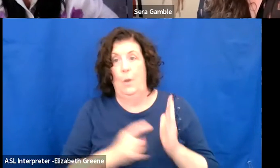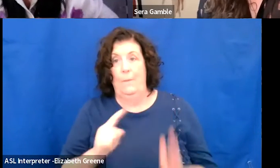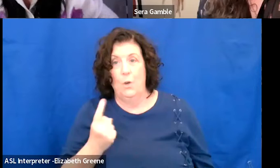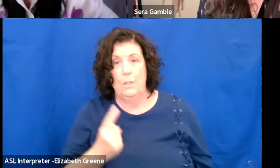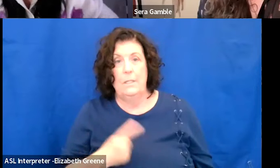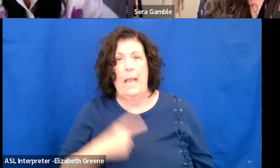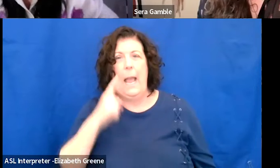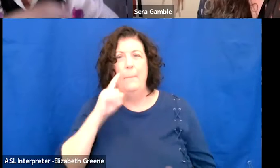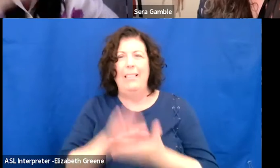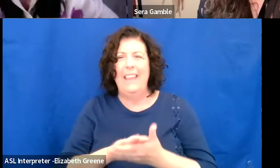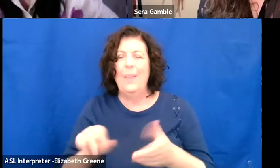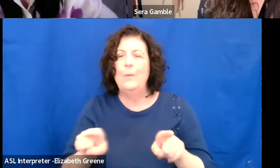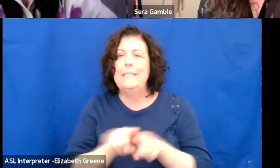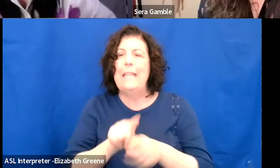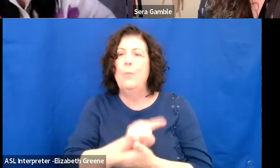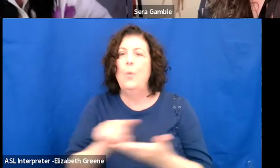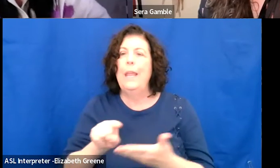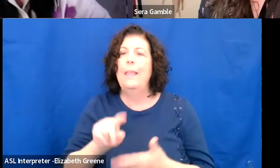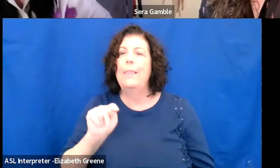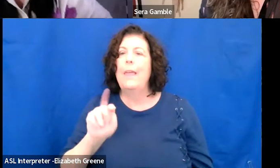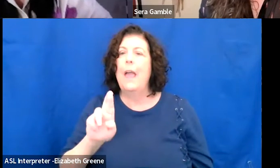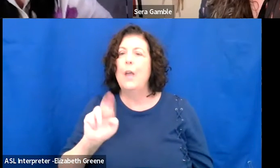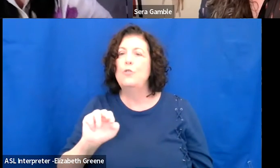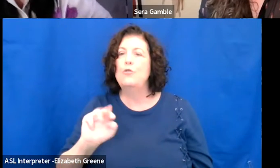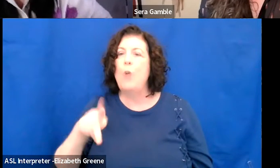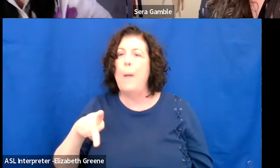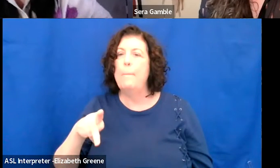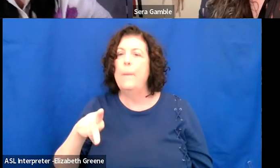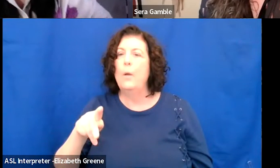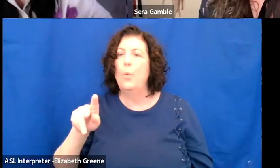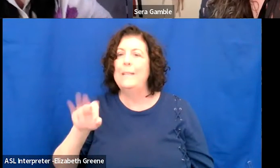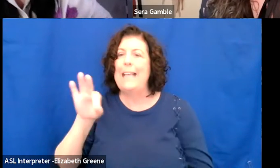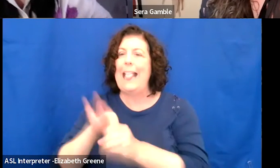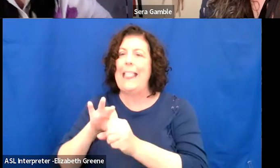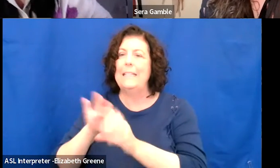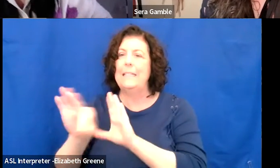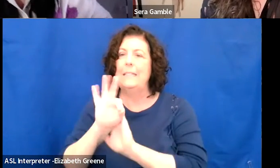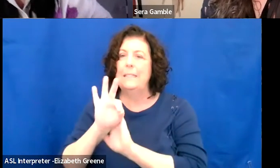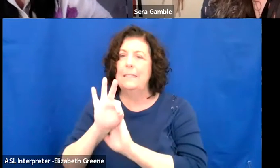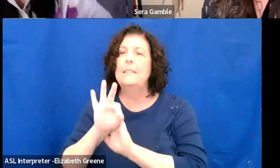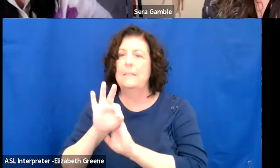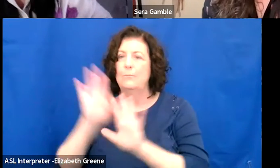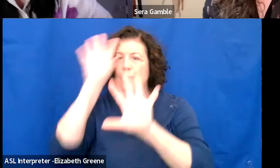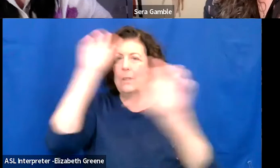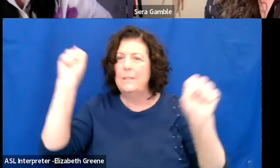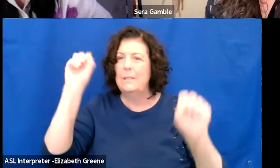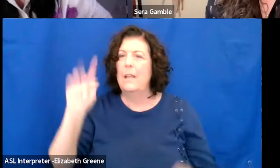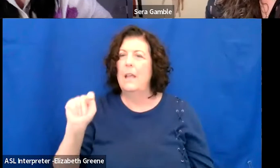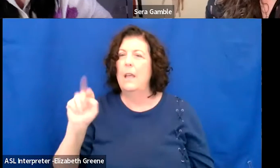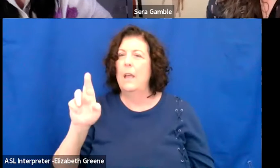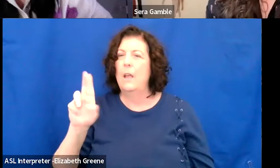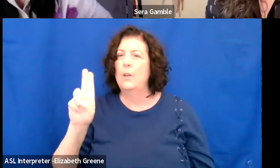week Trump was elected. Oh my God. I do have a memory of being in the lobby of